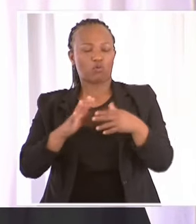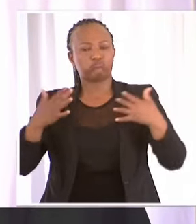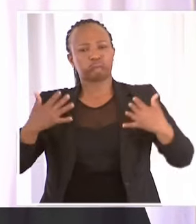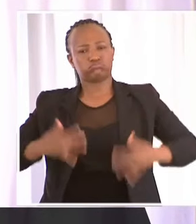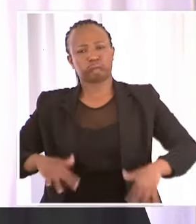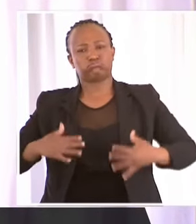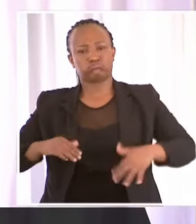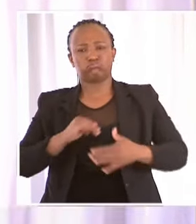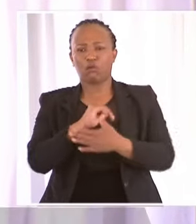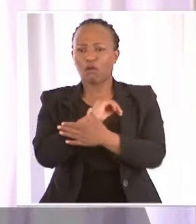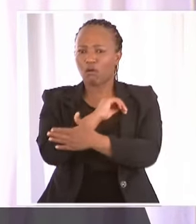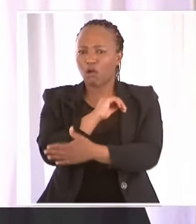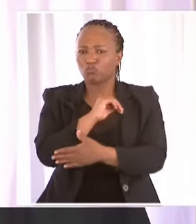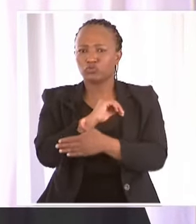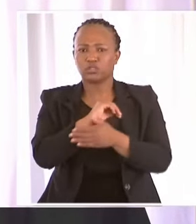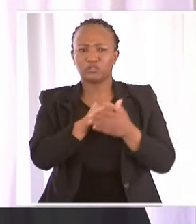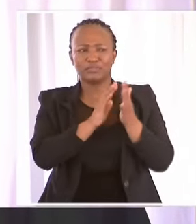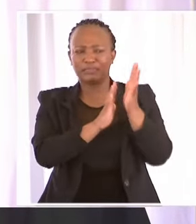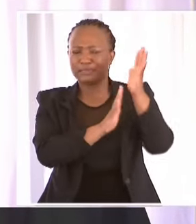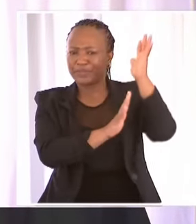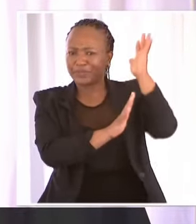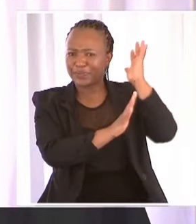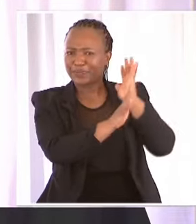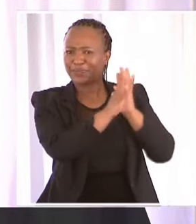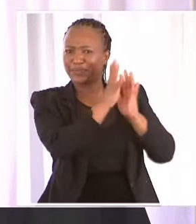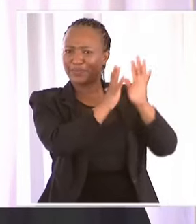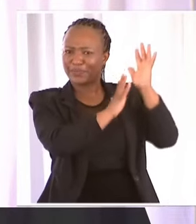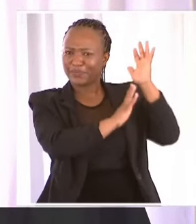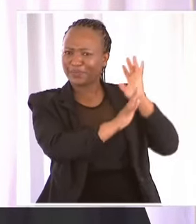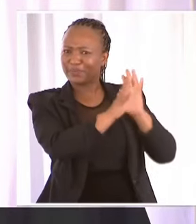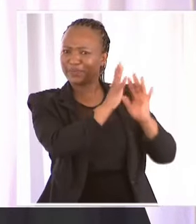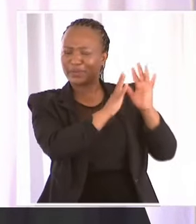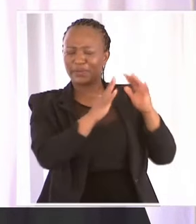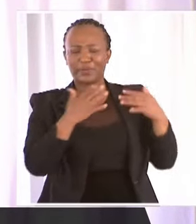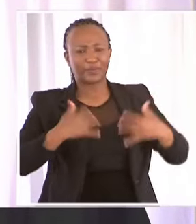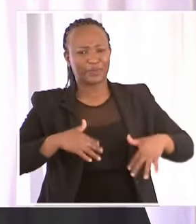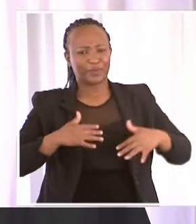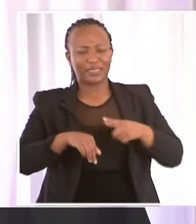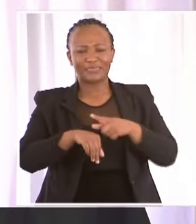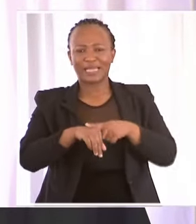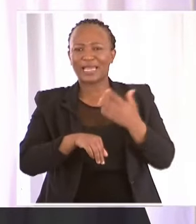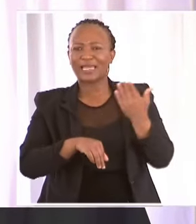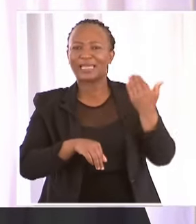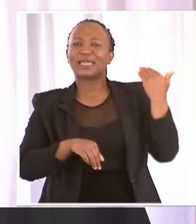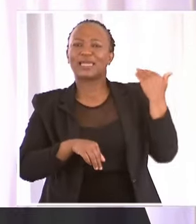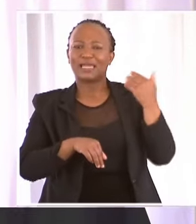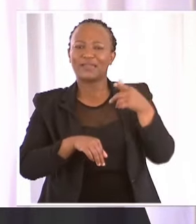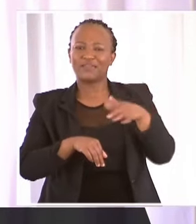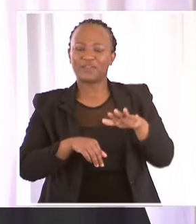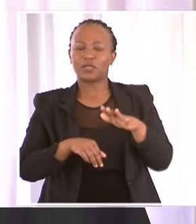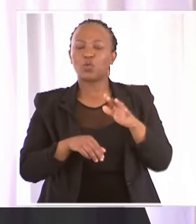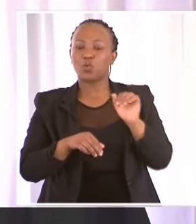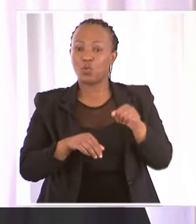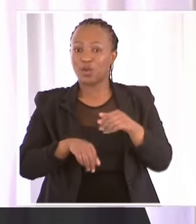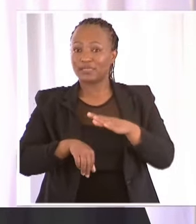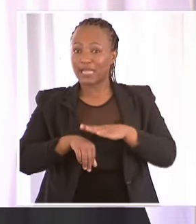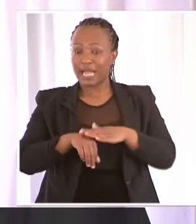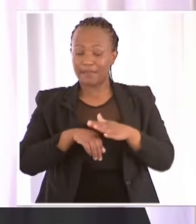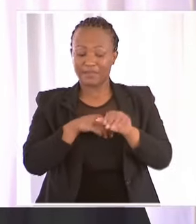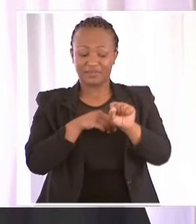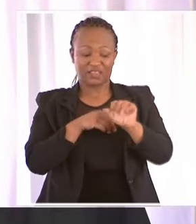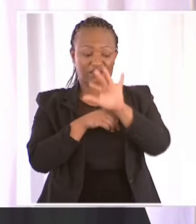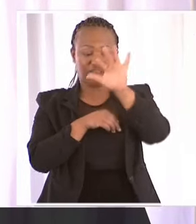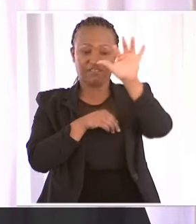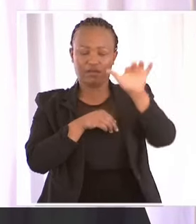country. They were at all times, during the highs and the low points of our